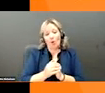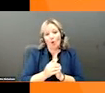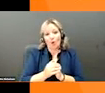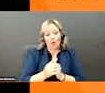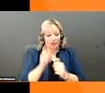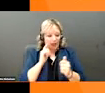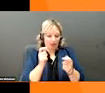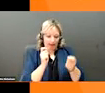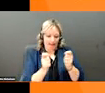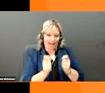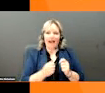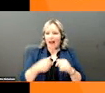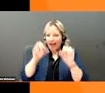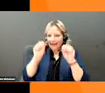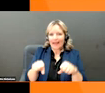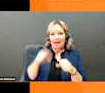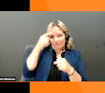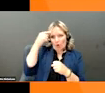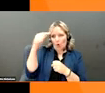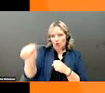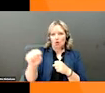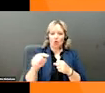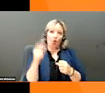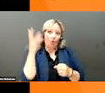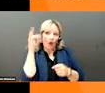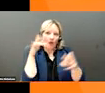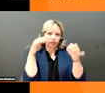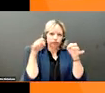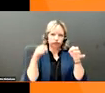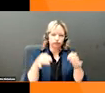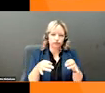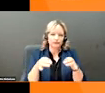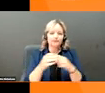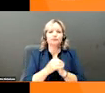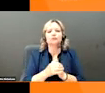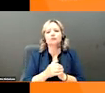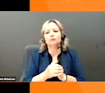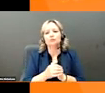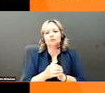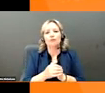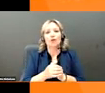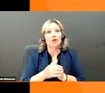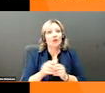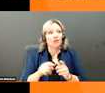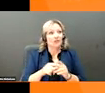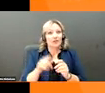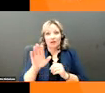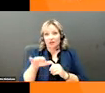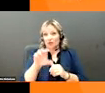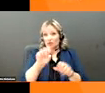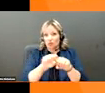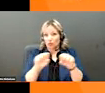again and again. You really need to think like a reviewer. You're going to follow them on social media if you can. That's going to give you a sense